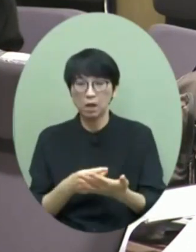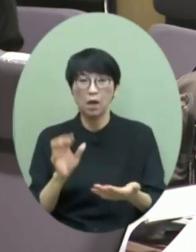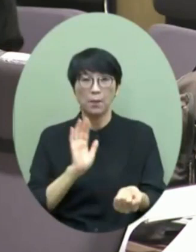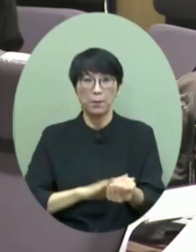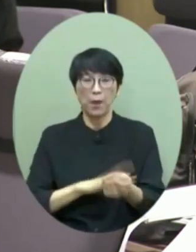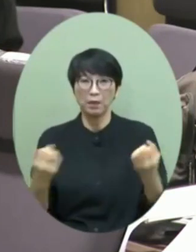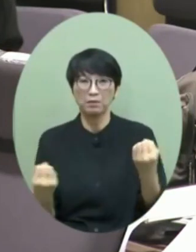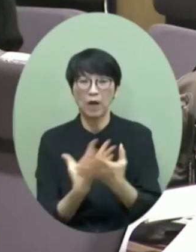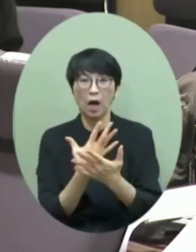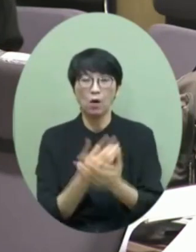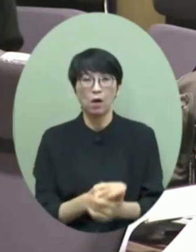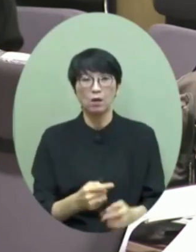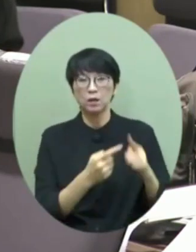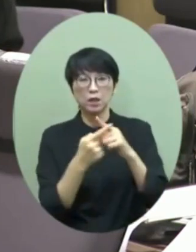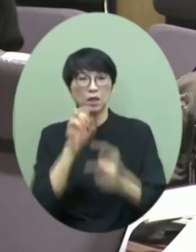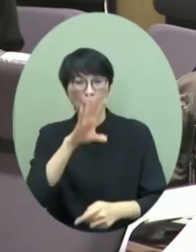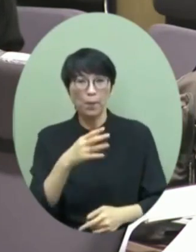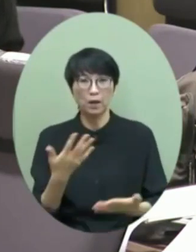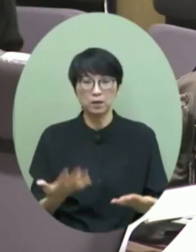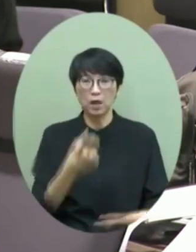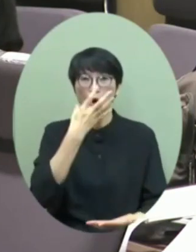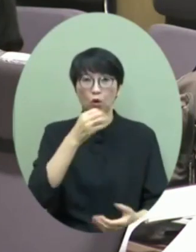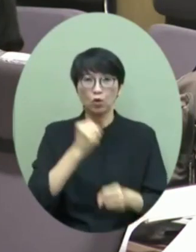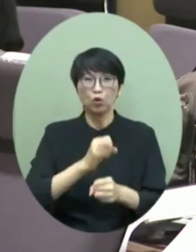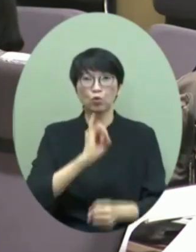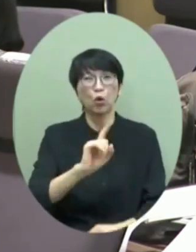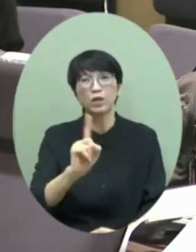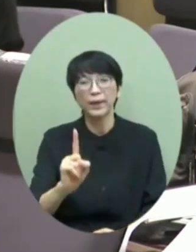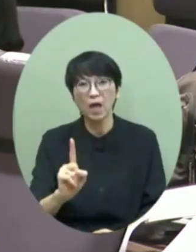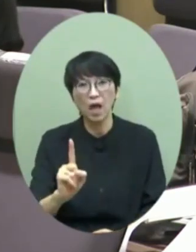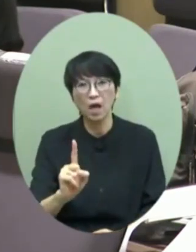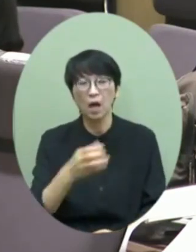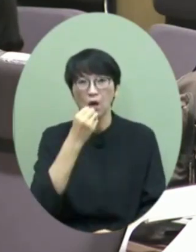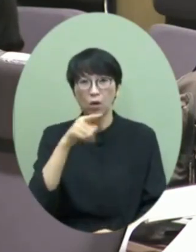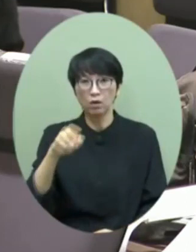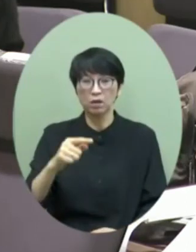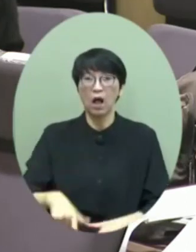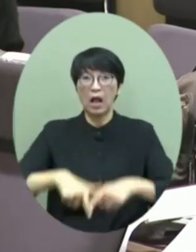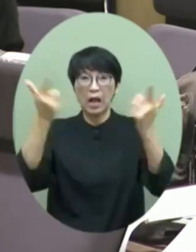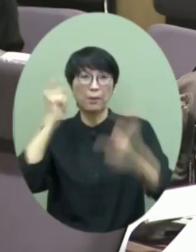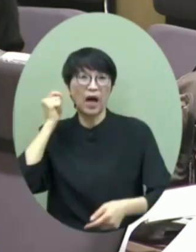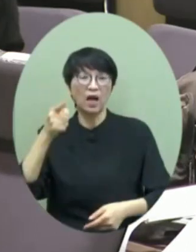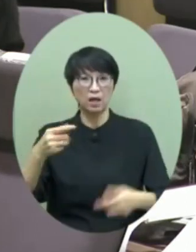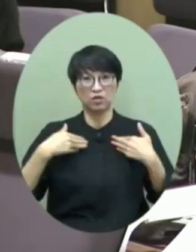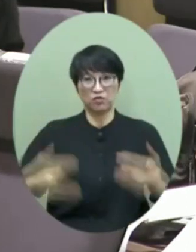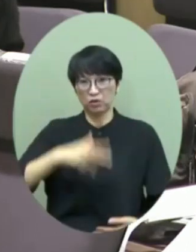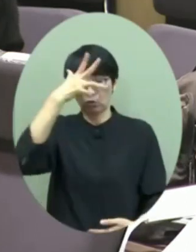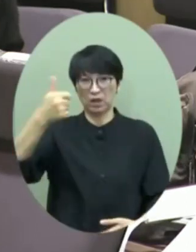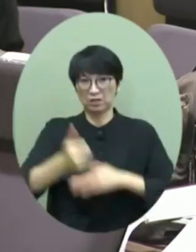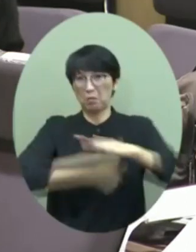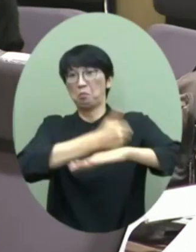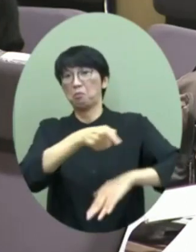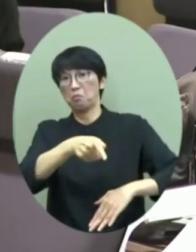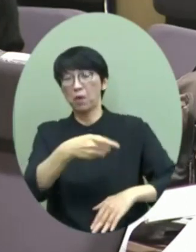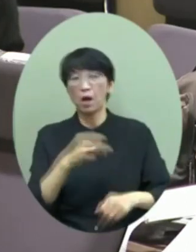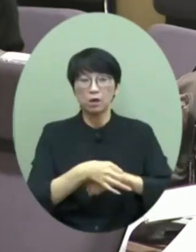past year we have many social disputes, and there's the anti-extradition law, and there's also epidemic. But what have people